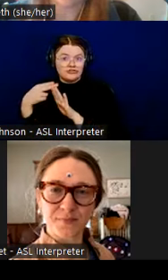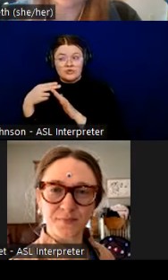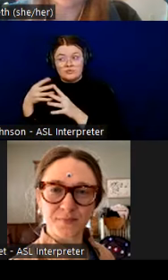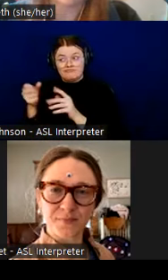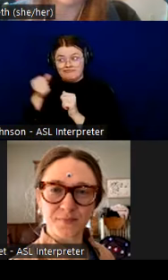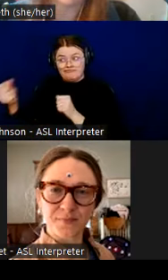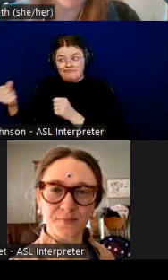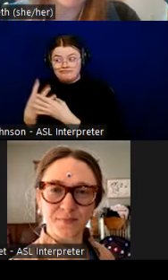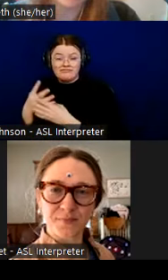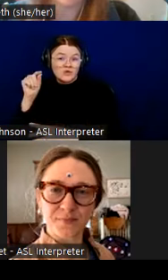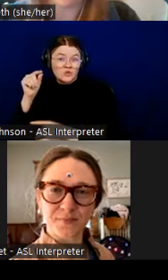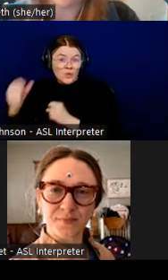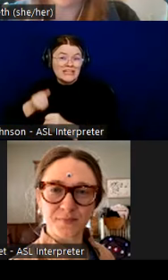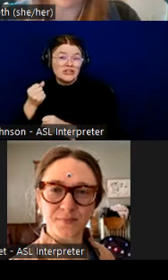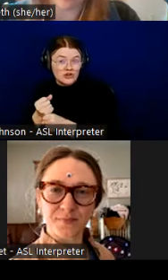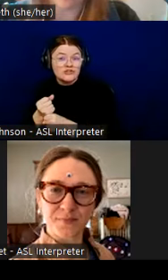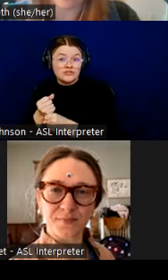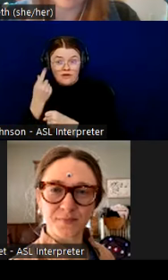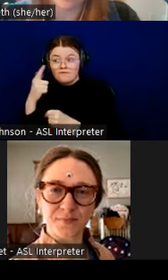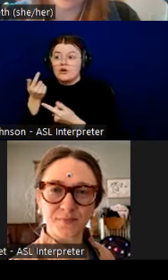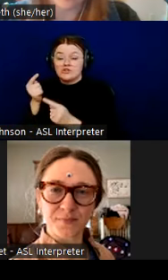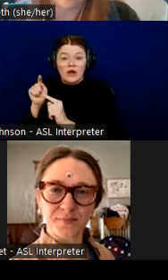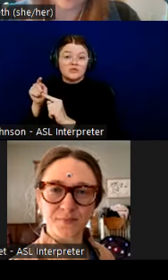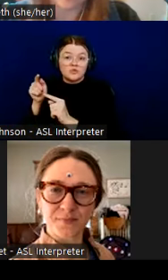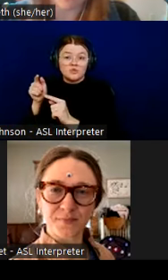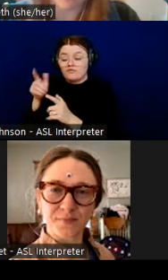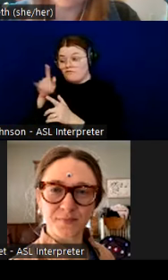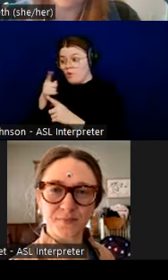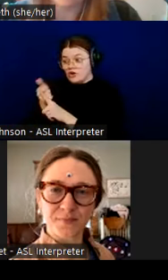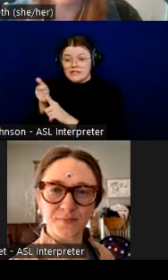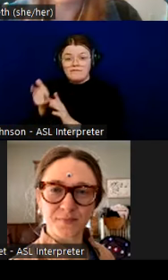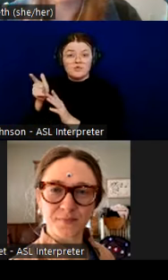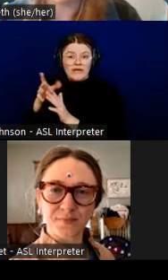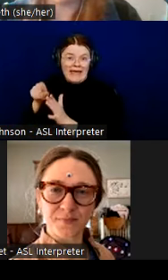for shooting and killing her boyfriend when he attempted to strangle her in 1991.